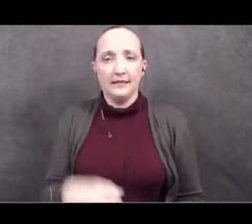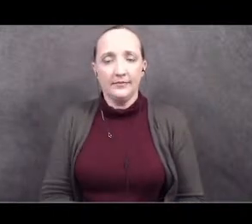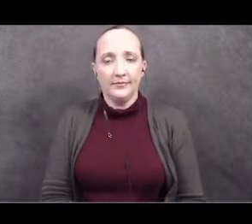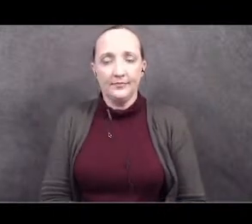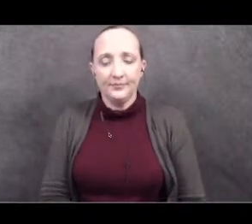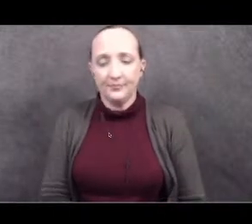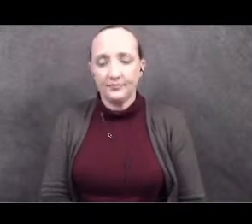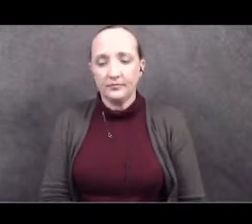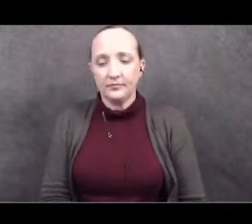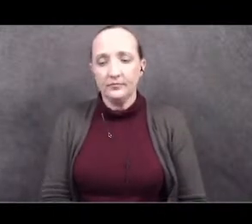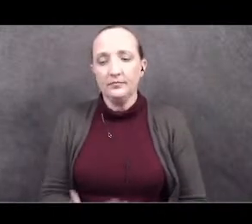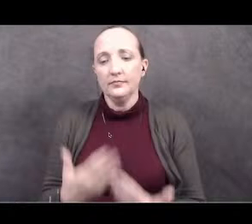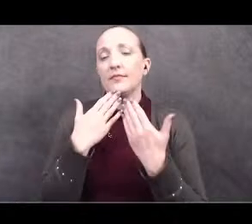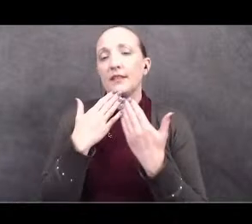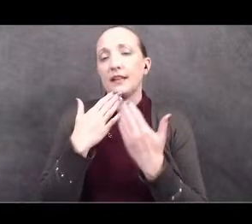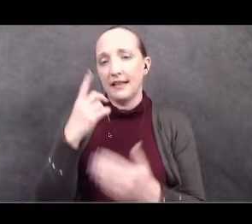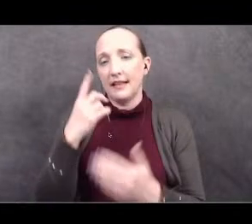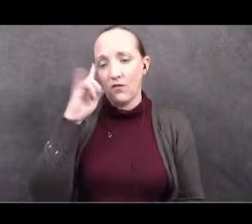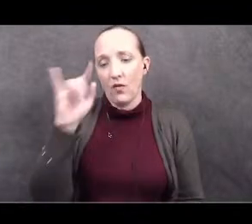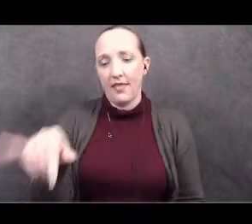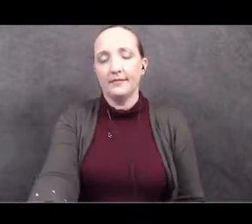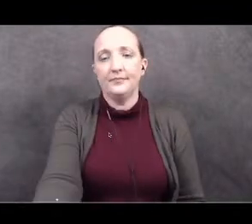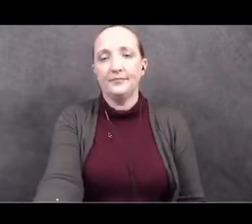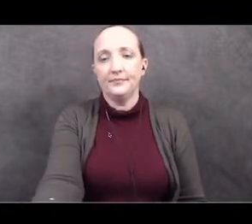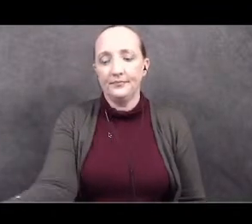you thank you for